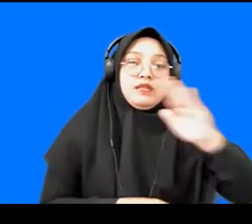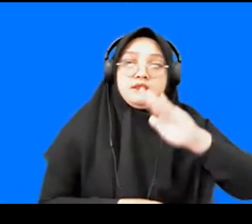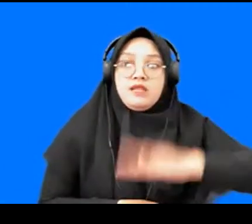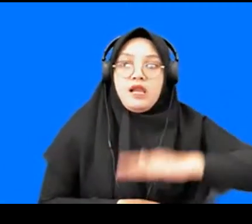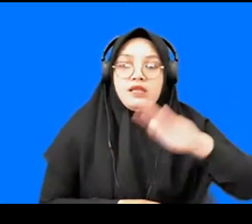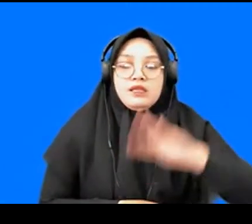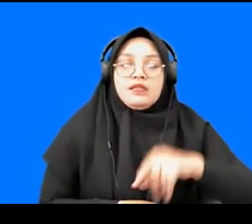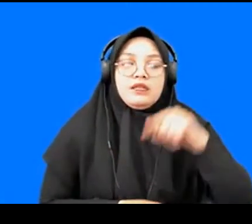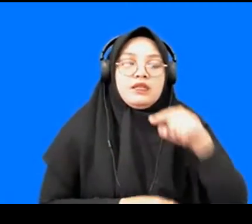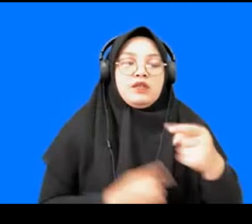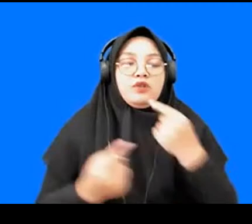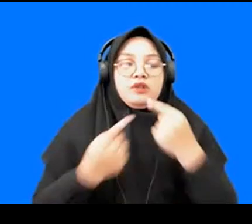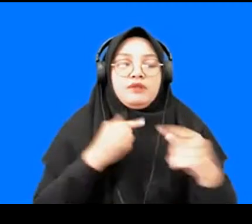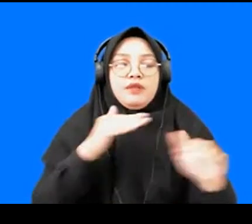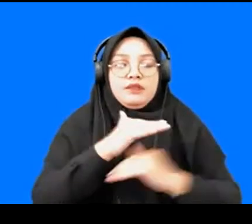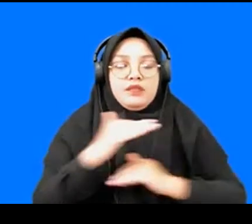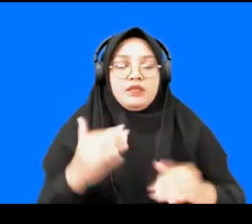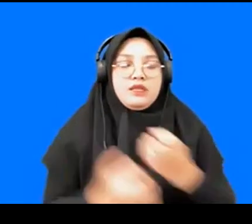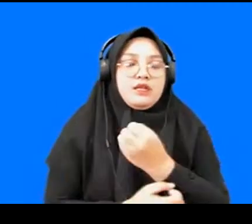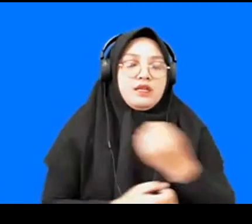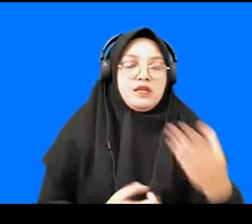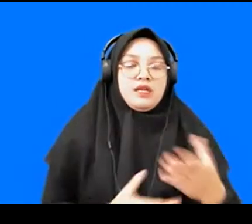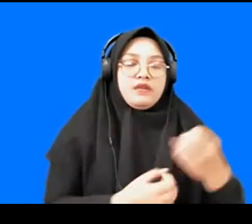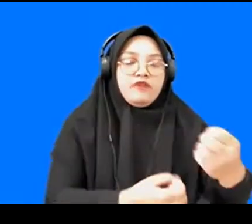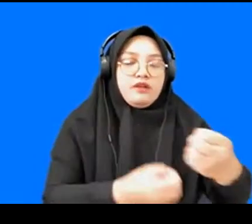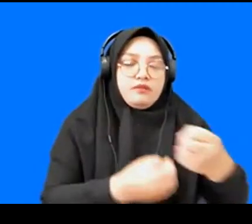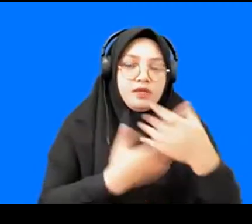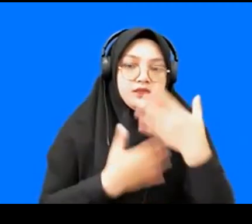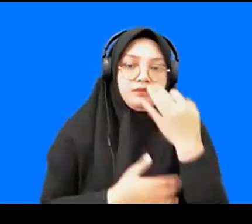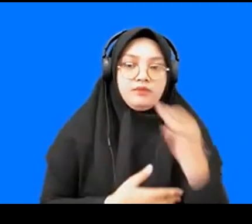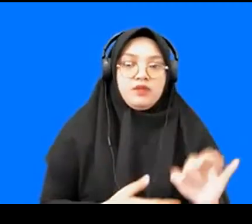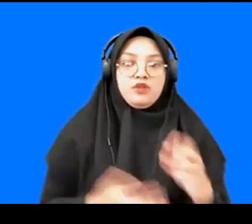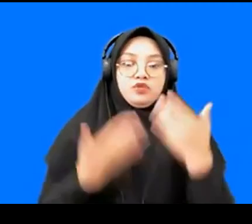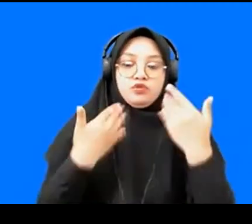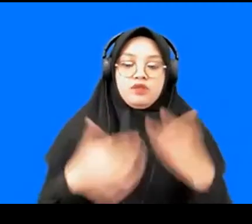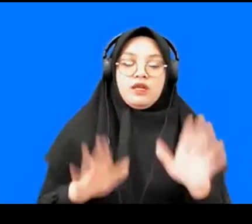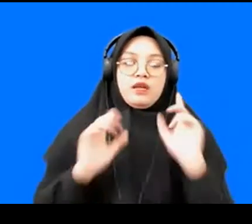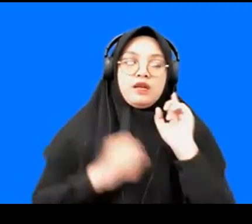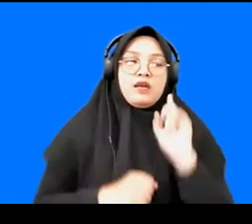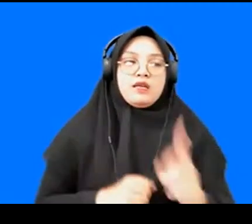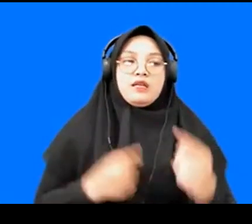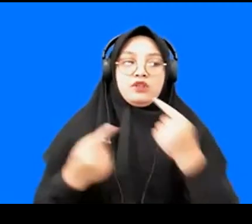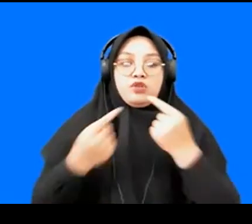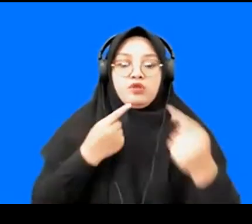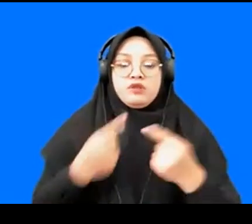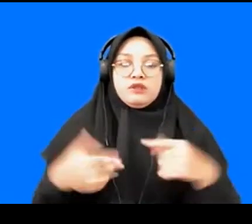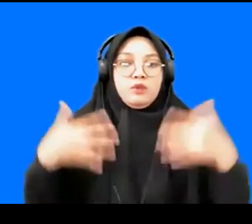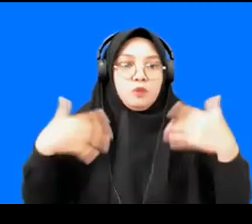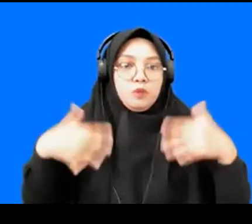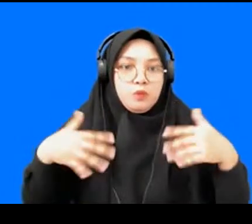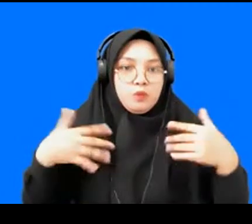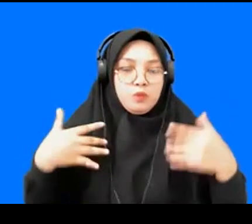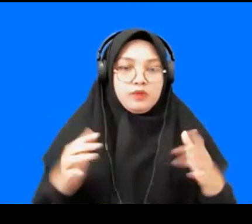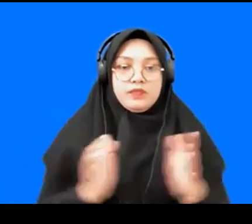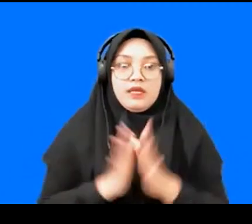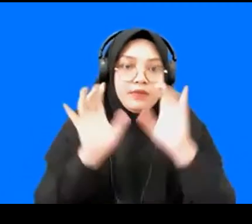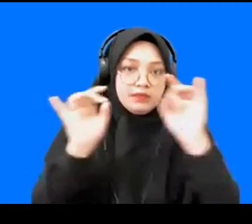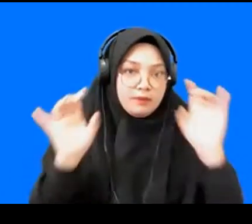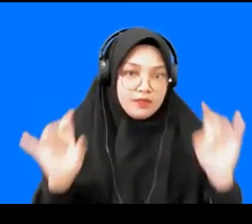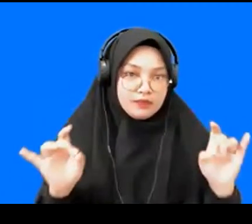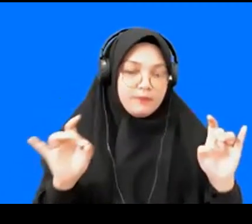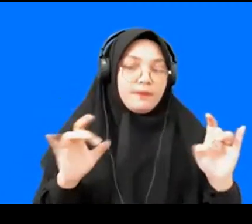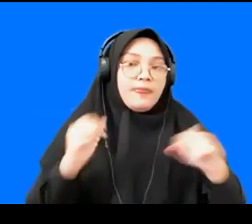information. And then we have really a wonderful, panel discussion together with, joining questions and comments as well. So I would like